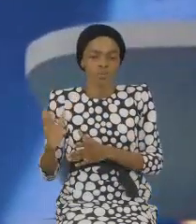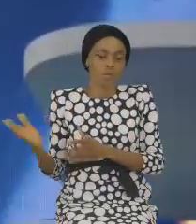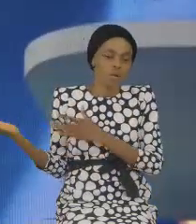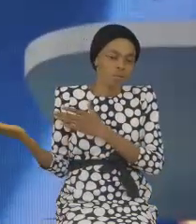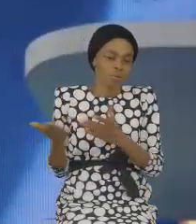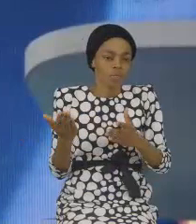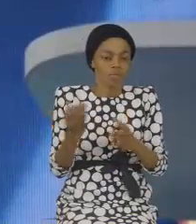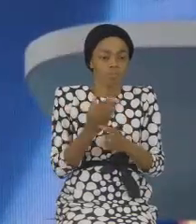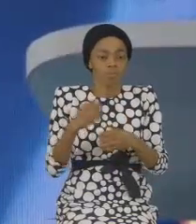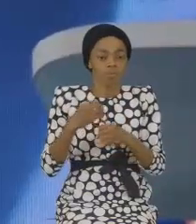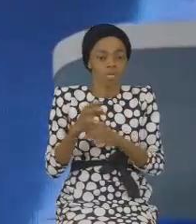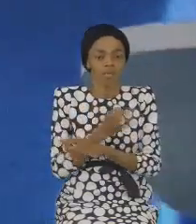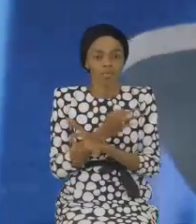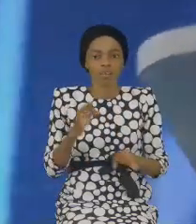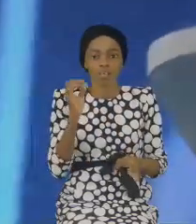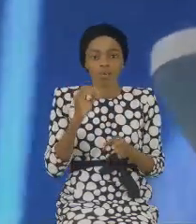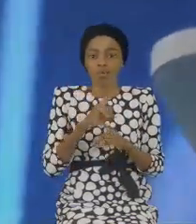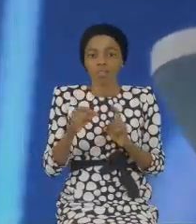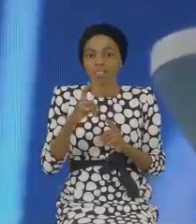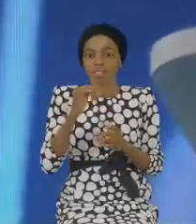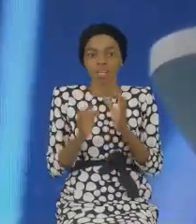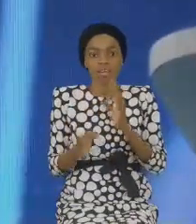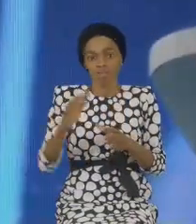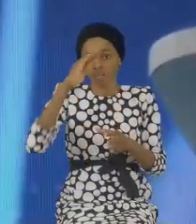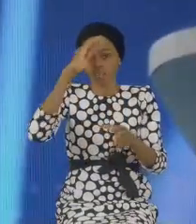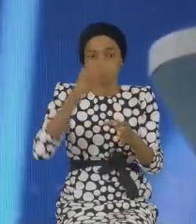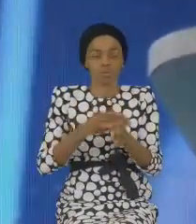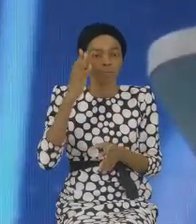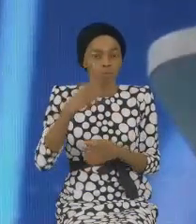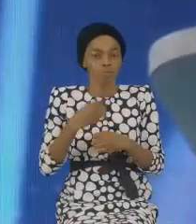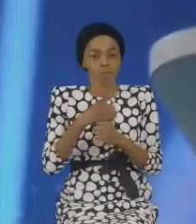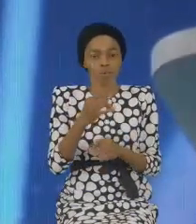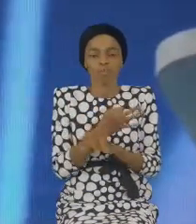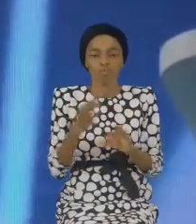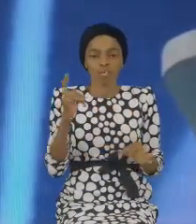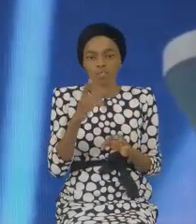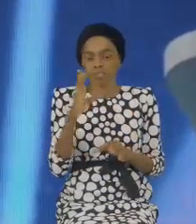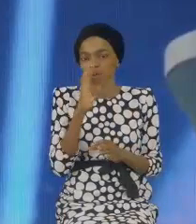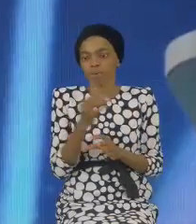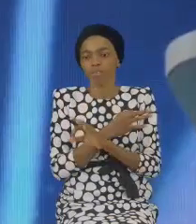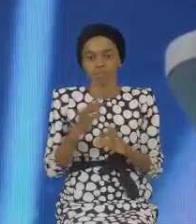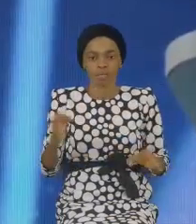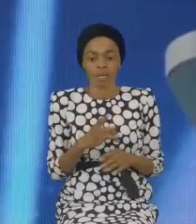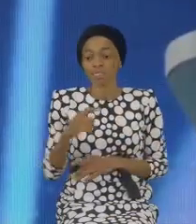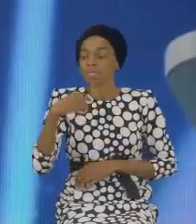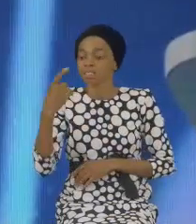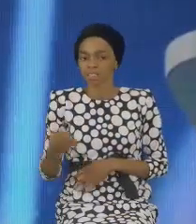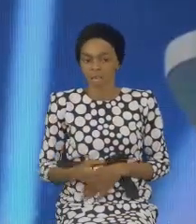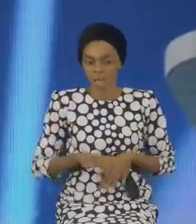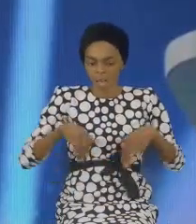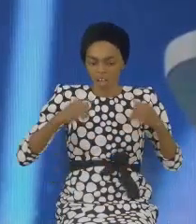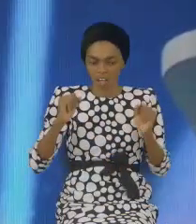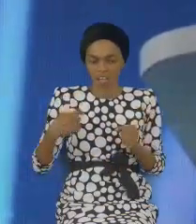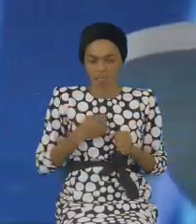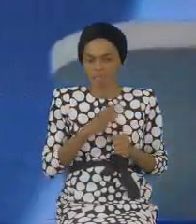Son therefore shall make you free, ye shall be free indeed. He said, how can we be free? We're never in bondage